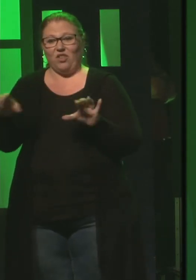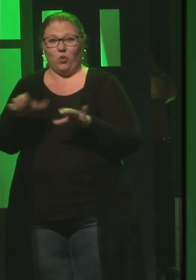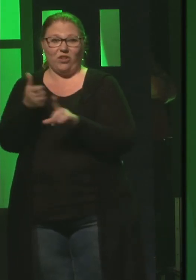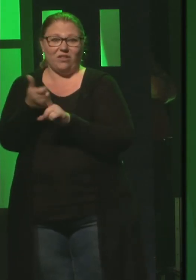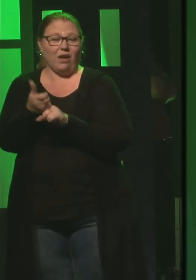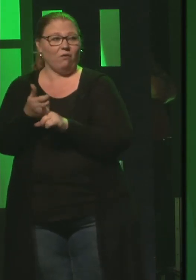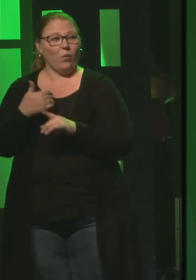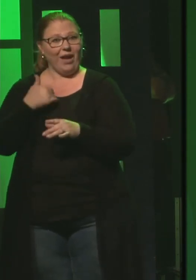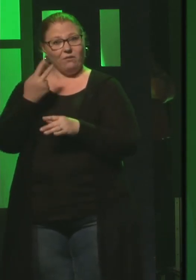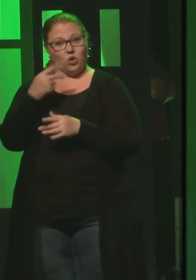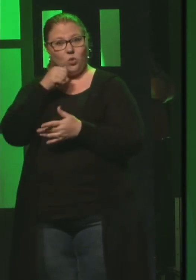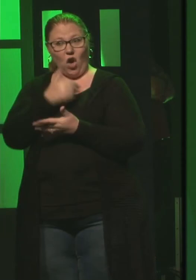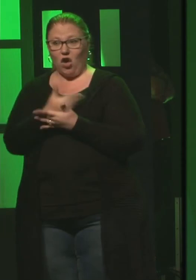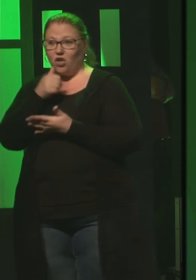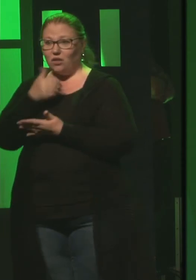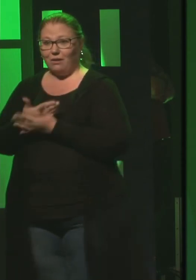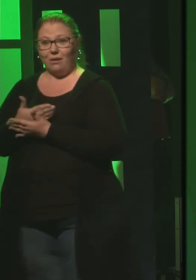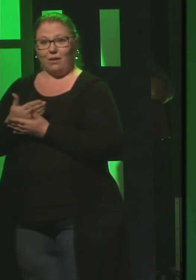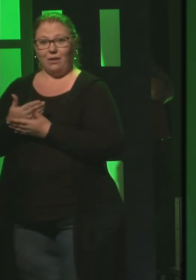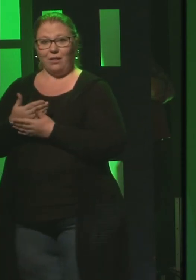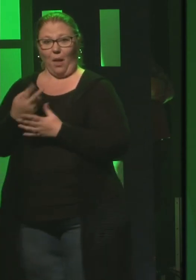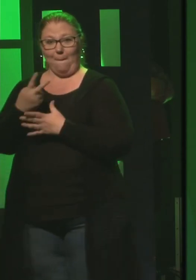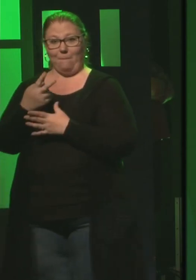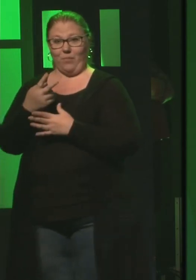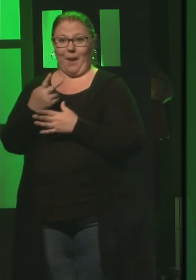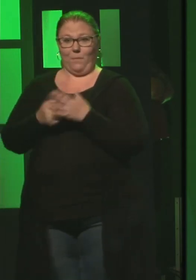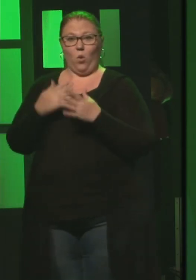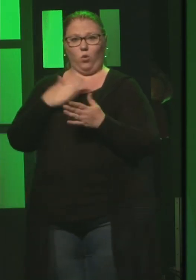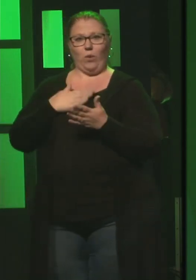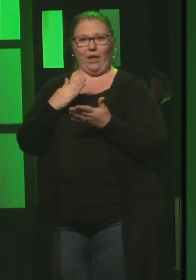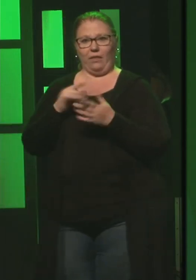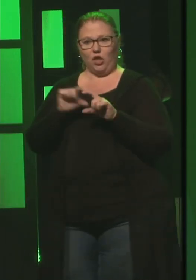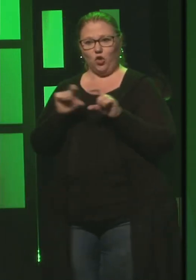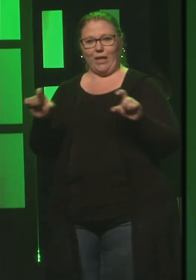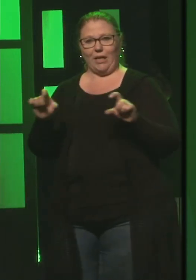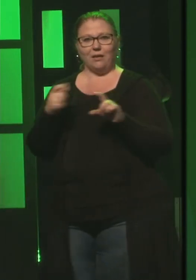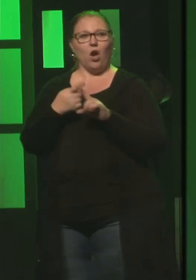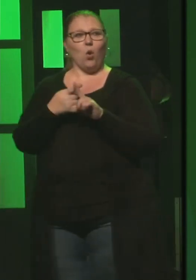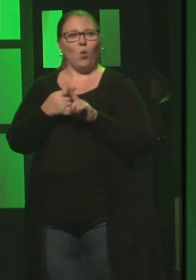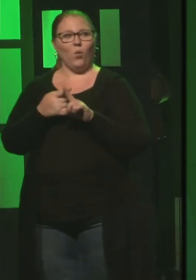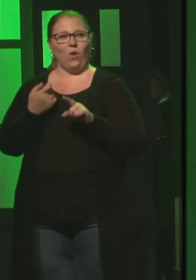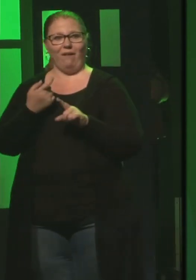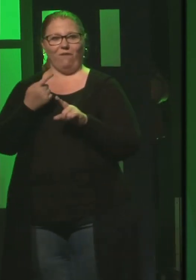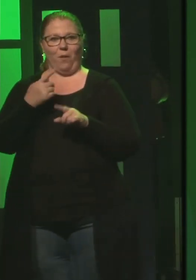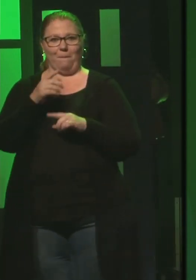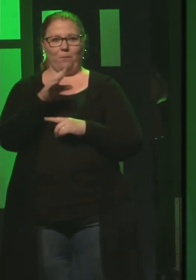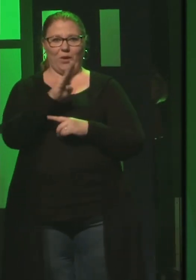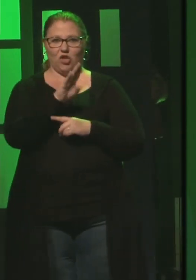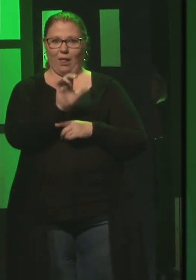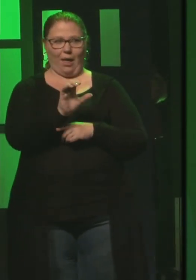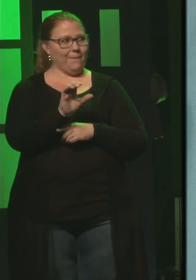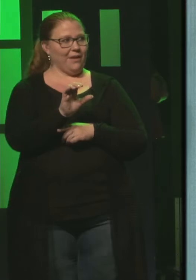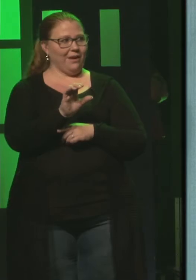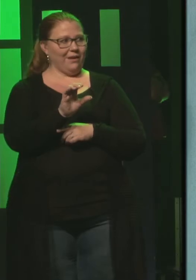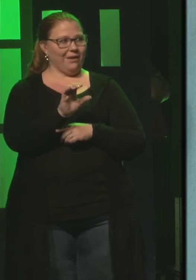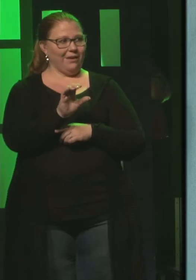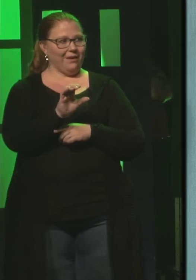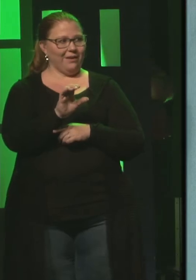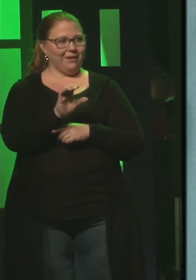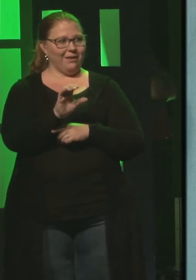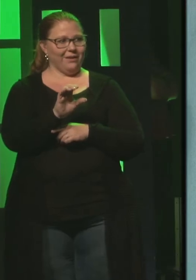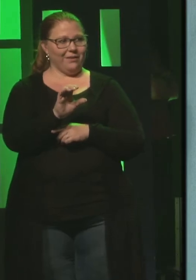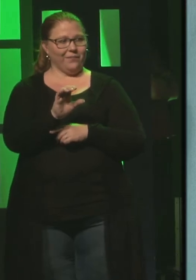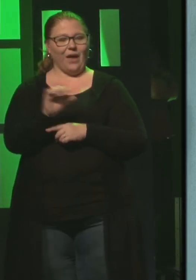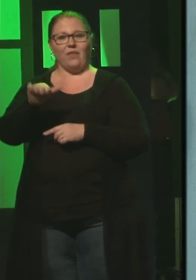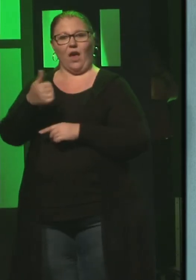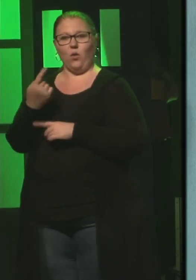have 2 daughters, both with advanced seminary degrees. One from Regent College in British Columbia, an alum with Dennis, and the